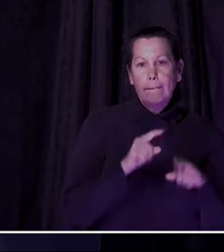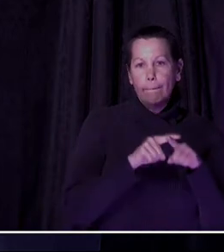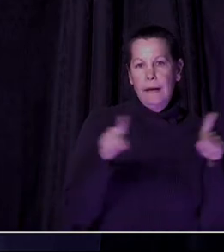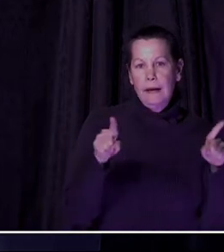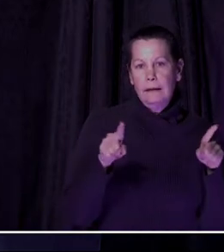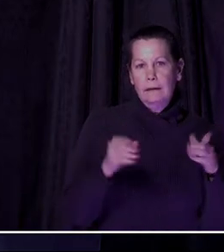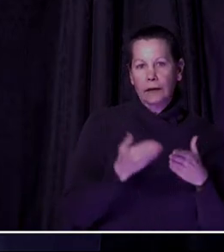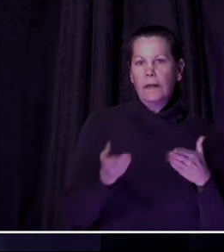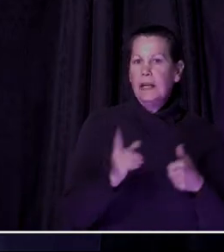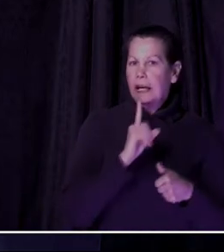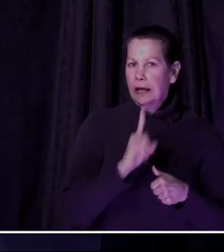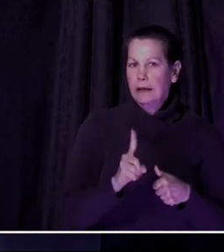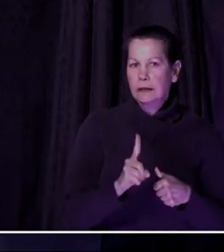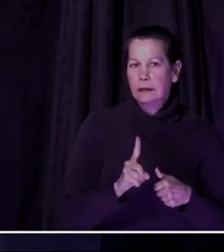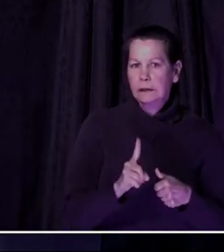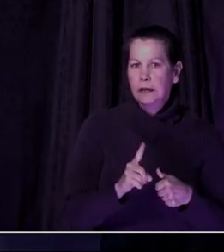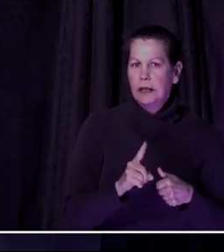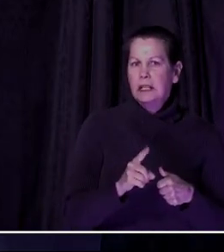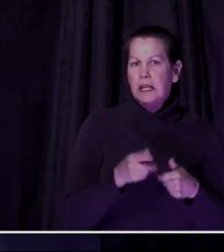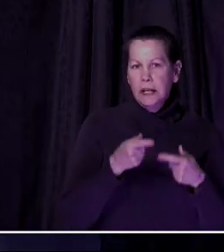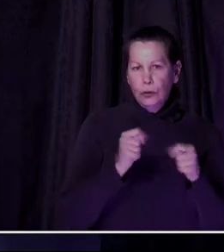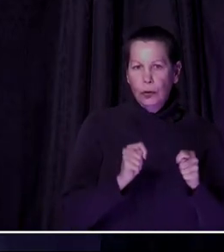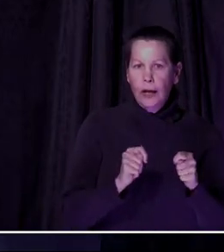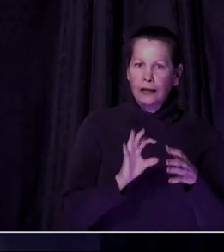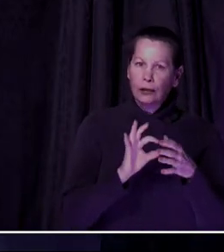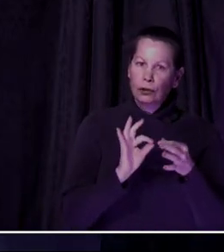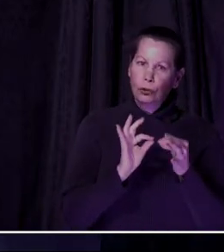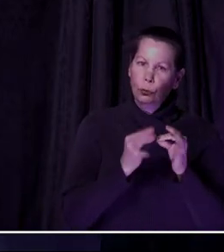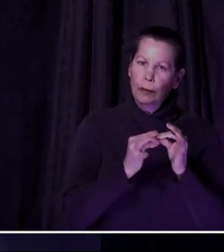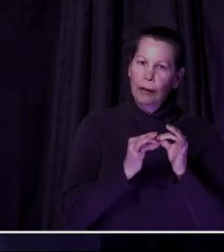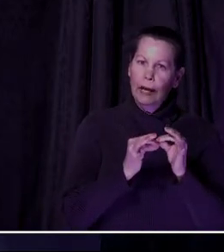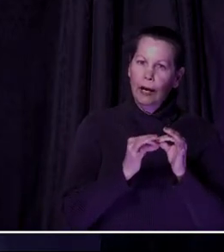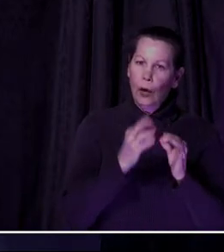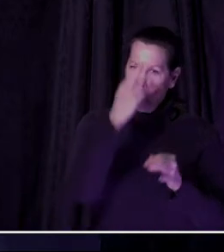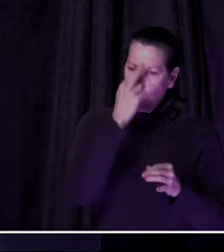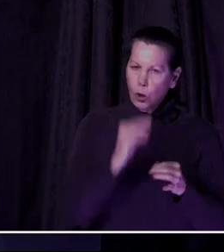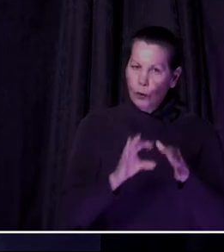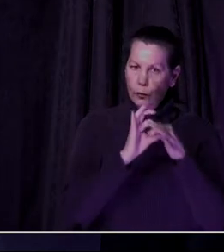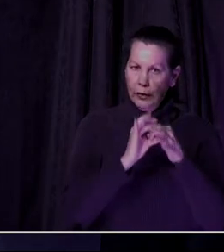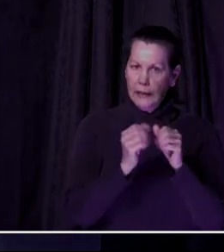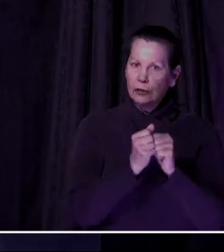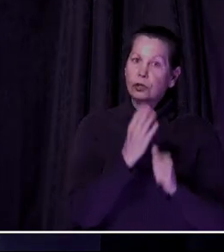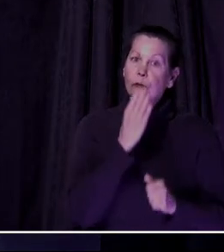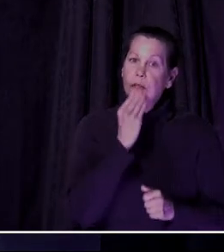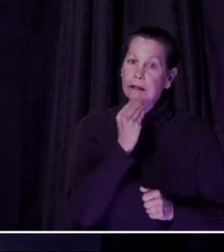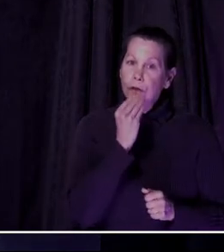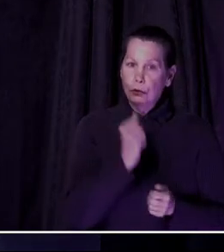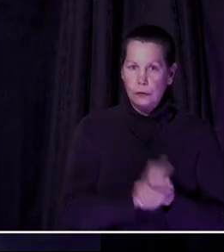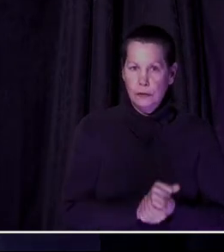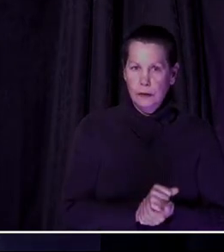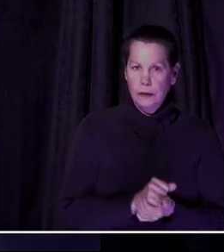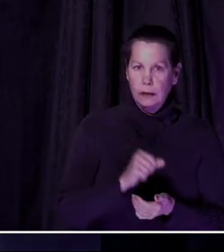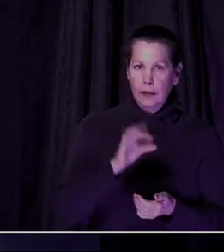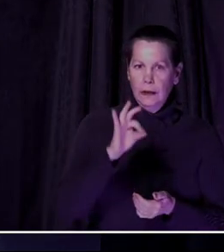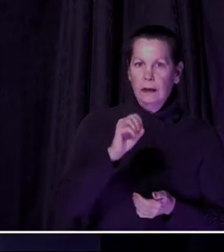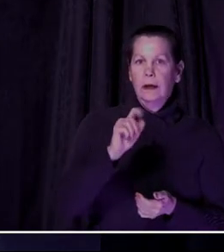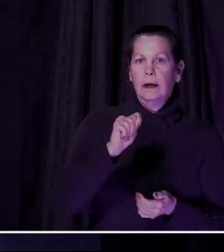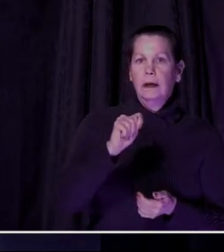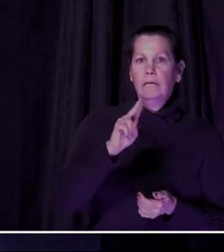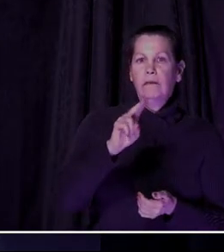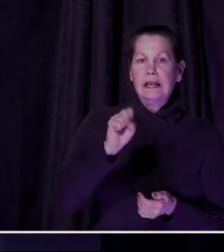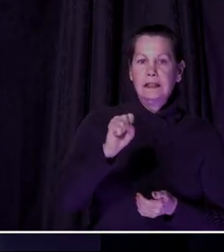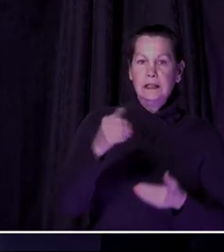thing is, in an attempt to repair Rome's relationship with the Jews, Festus, this